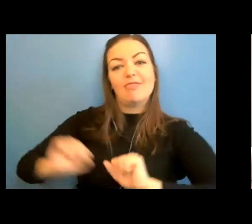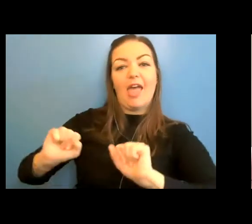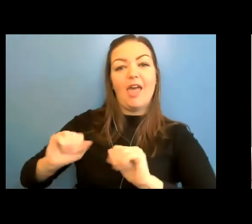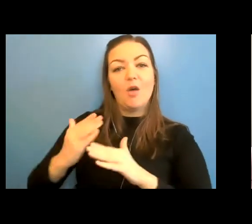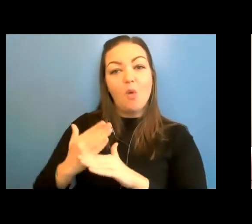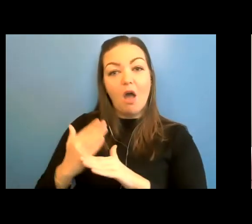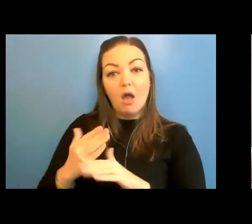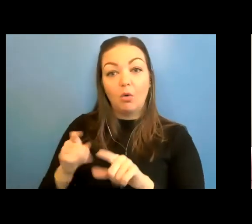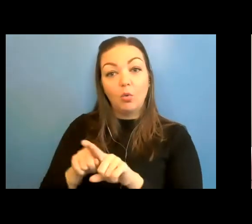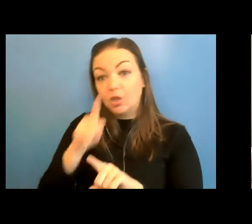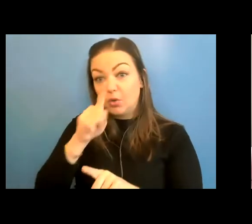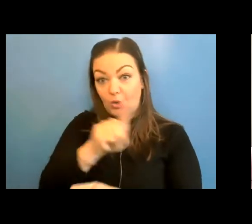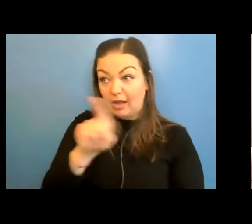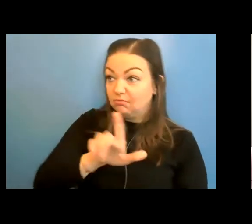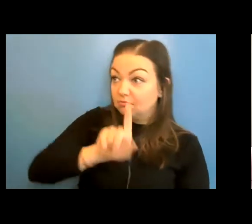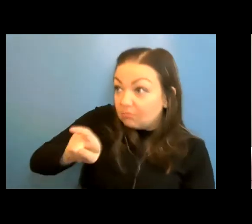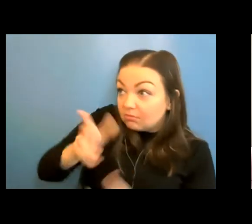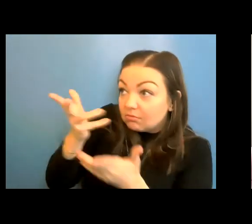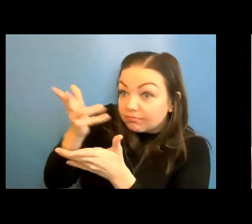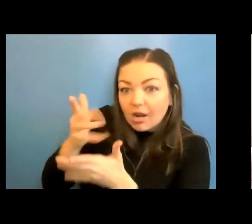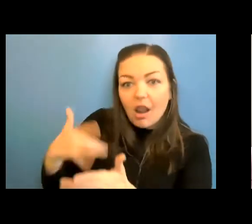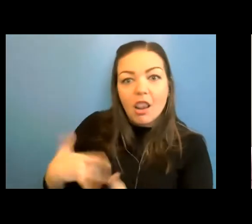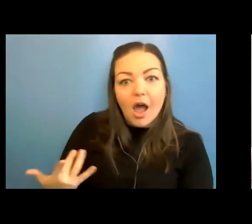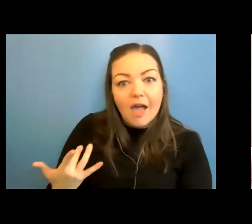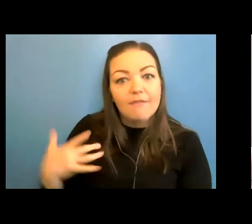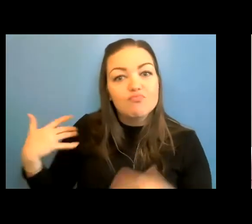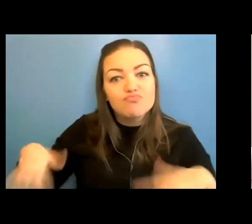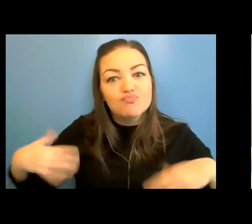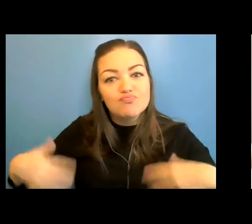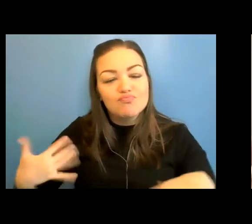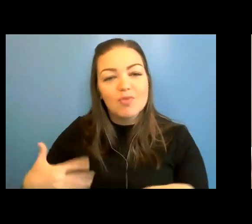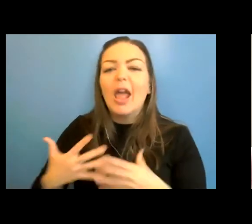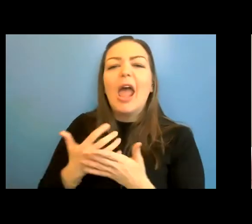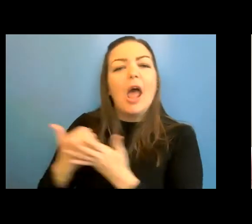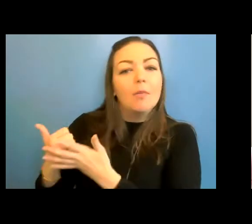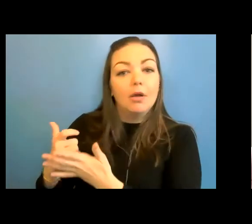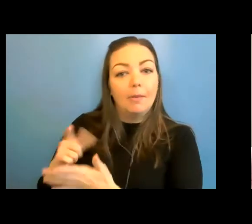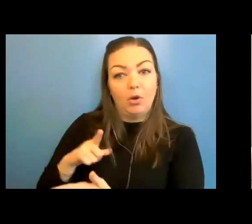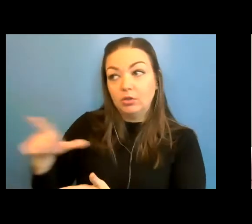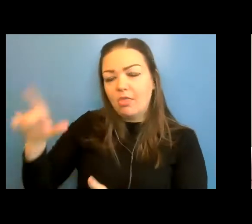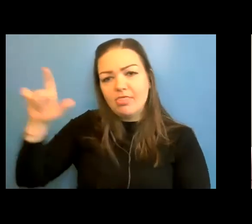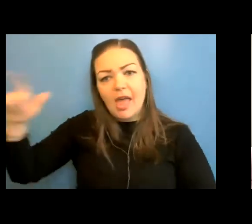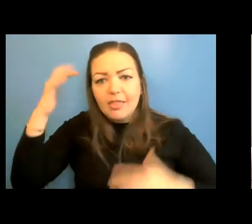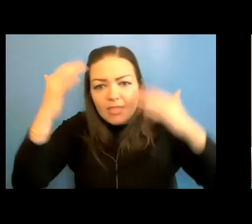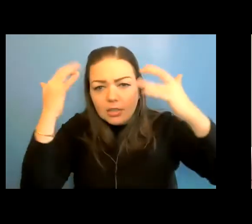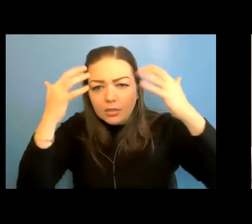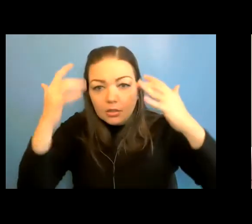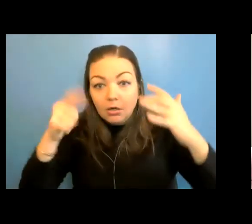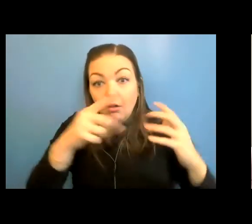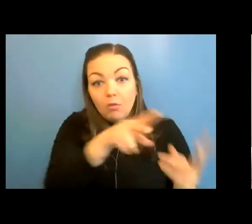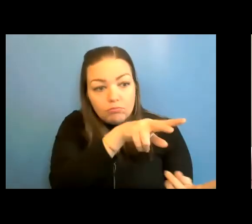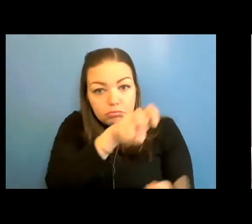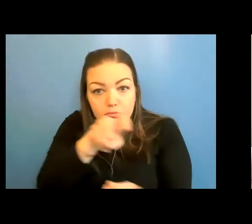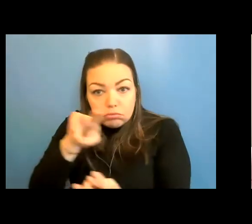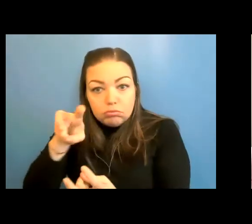there's a chance to talk to them live about questions and help them take their thinking that little stage further in relation to their